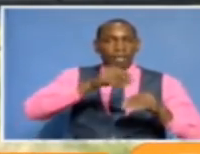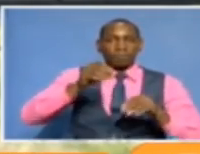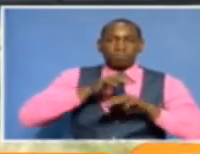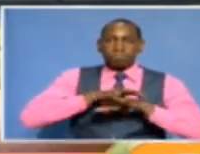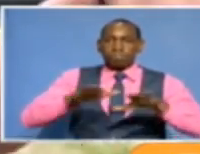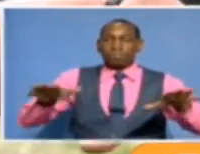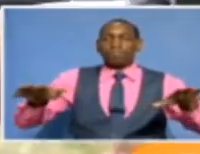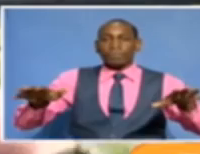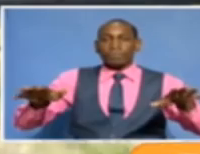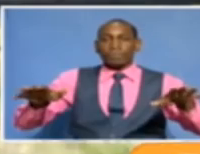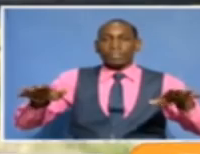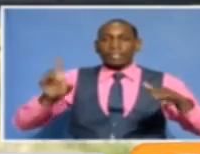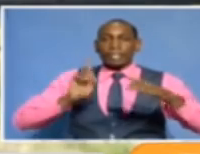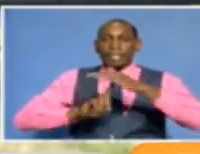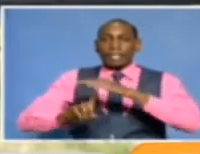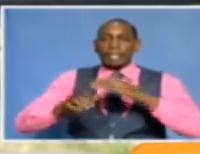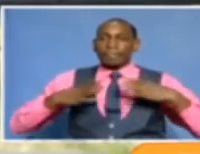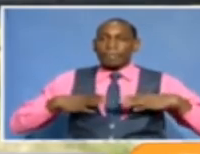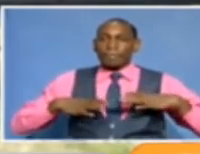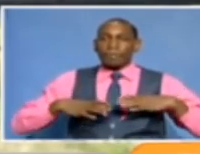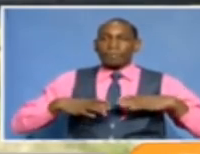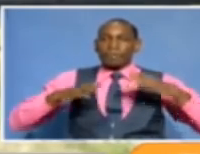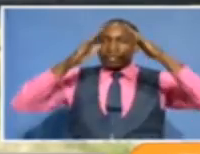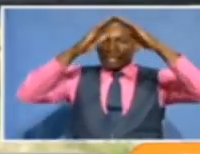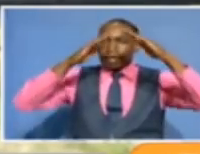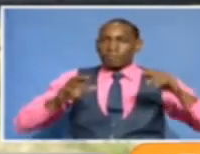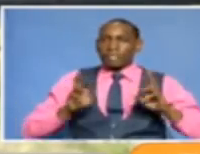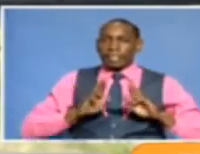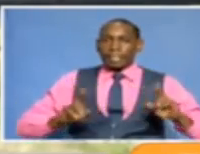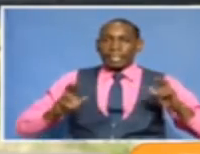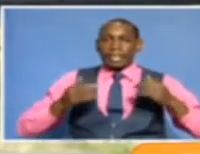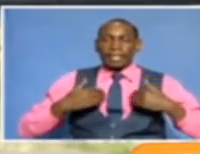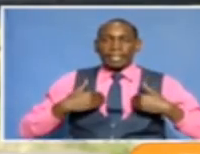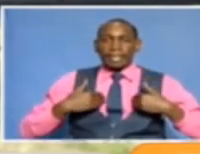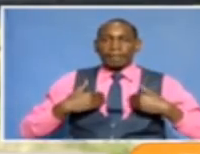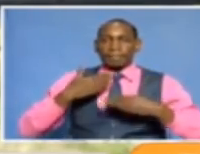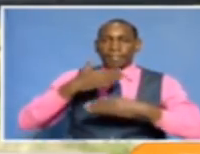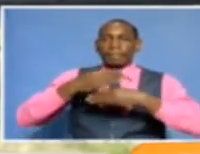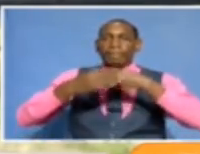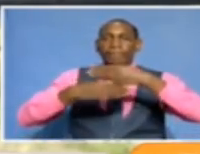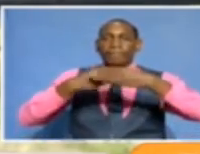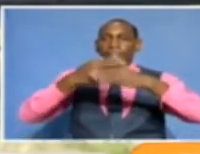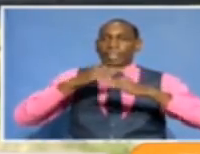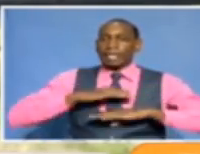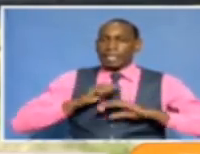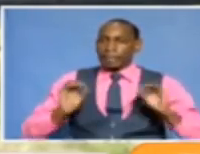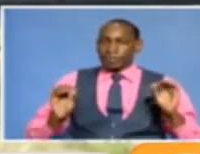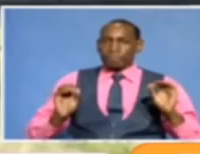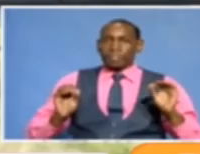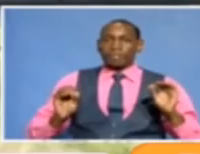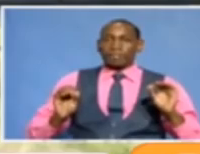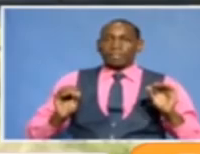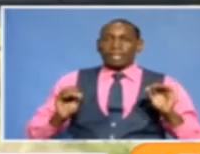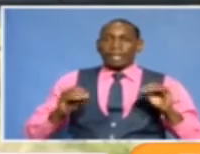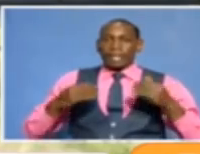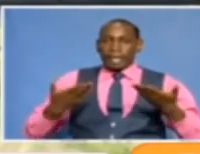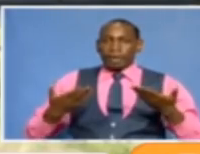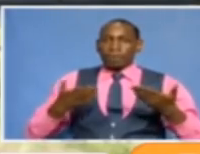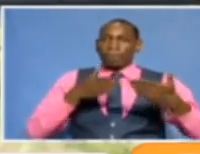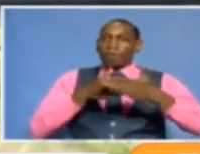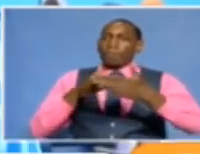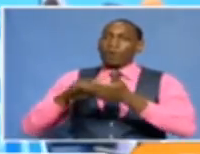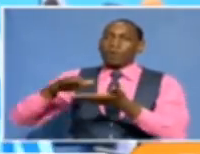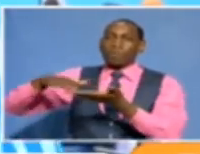overflows coming out into people's houses. So we have already a constrained infrastructure, and such developments will hinder it